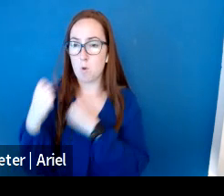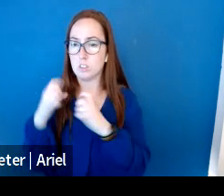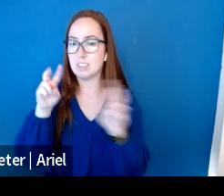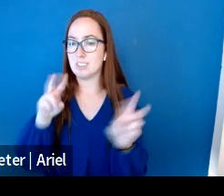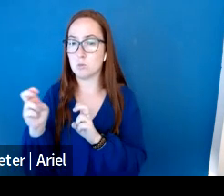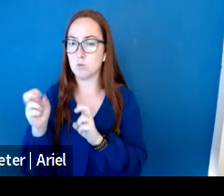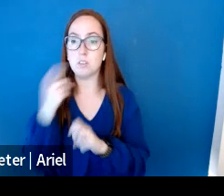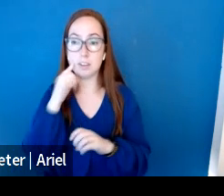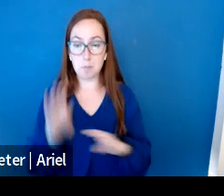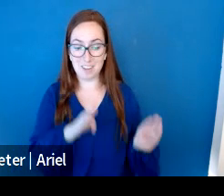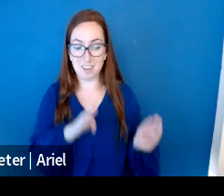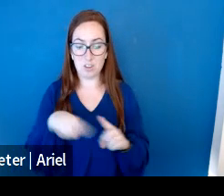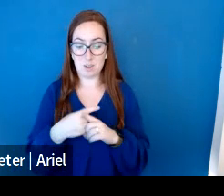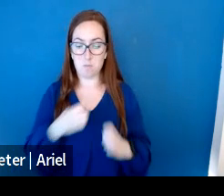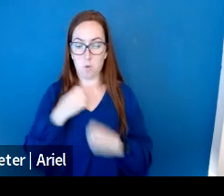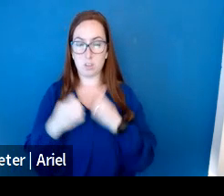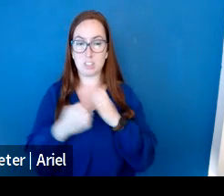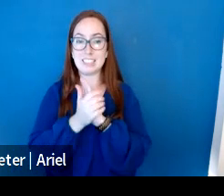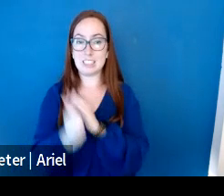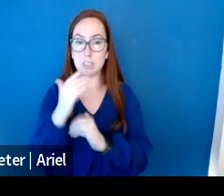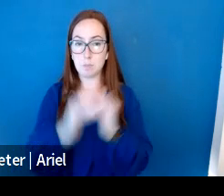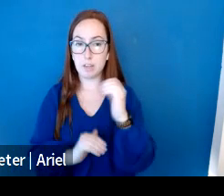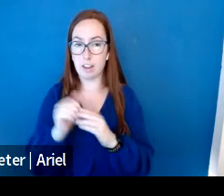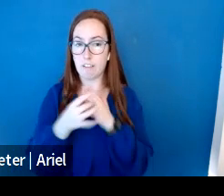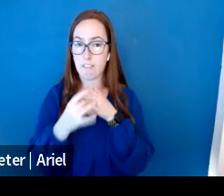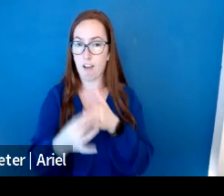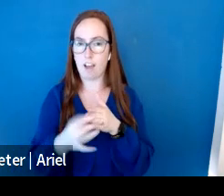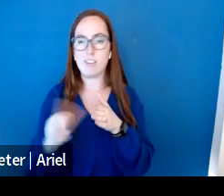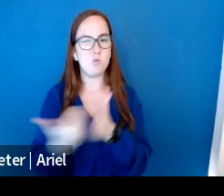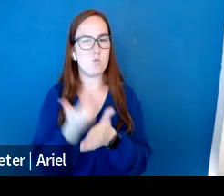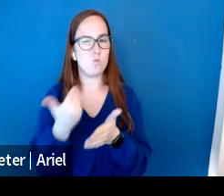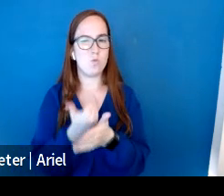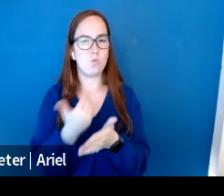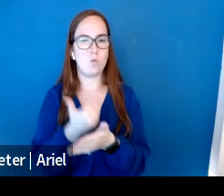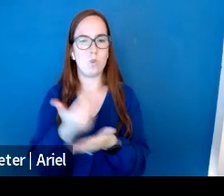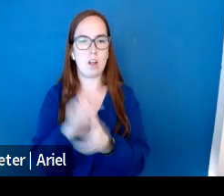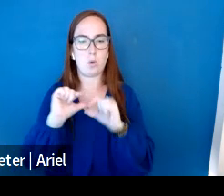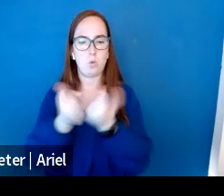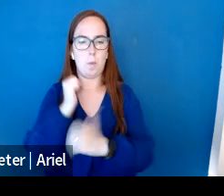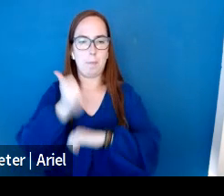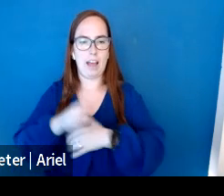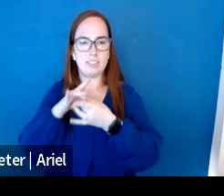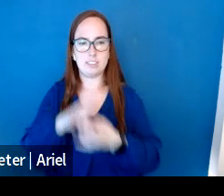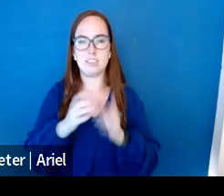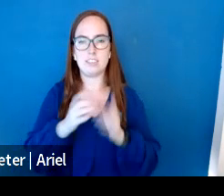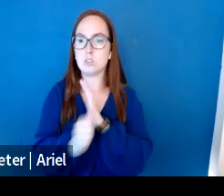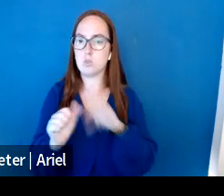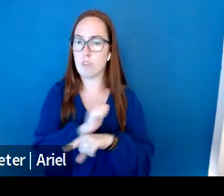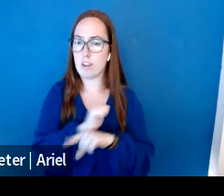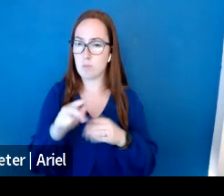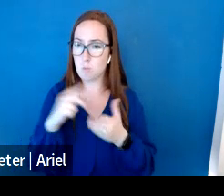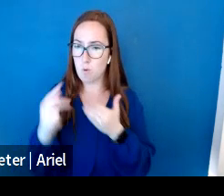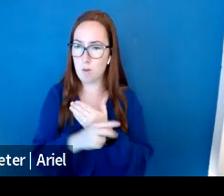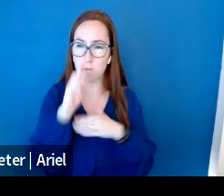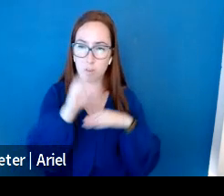and emotional skill building guide, which is a new group-based skill training program for use by counselors, school psychologists,